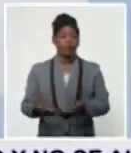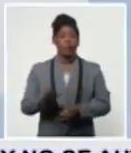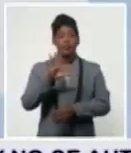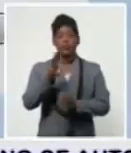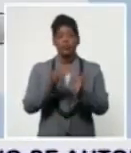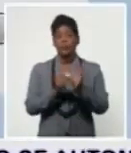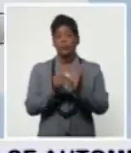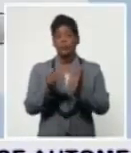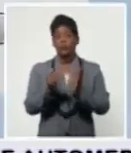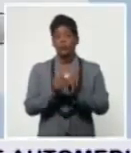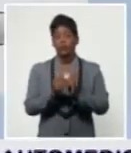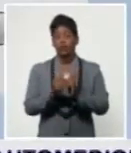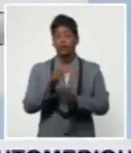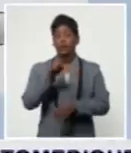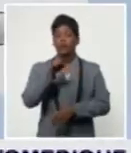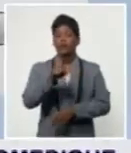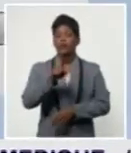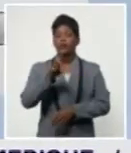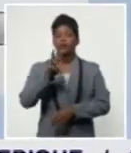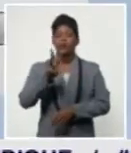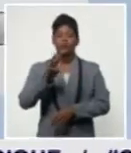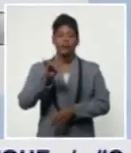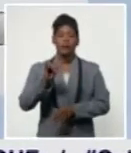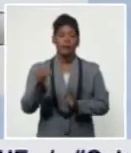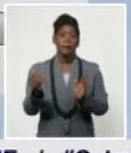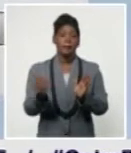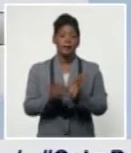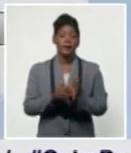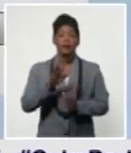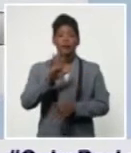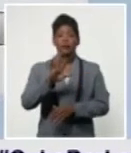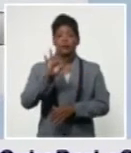5,136,580 confirmed cases, accounting for